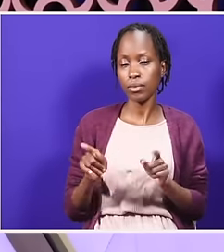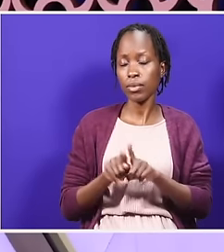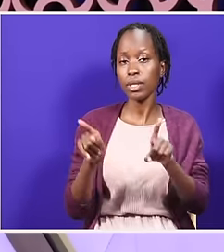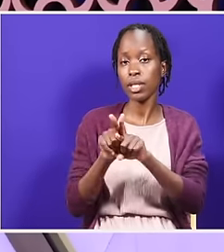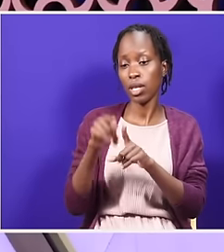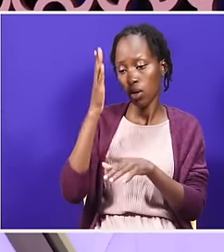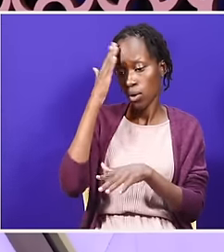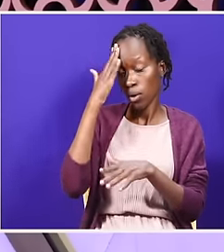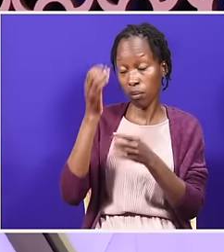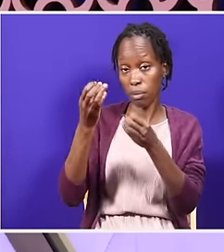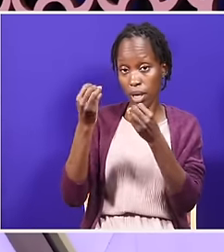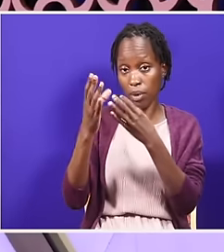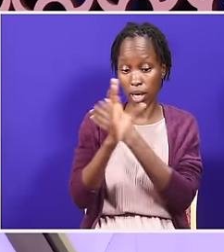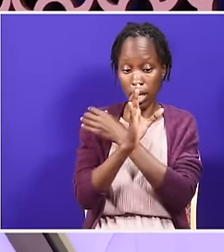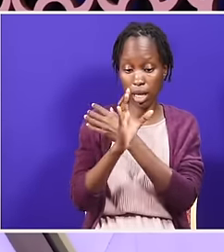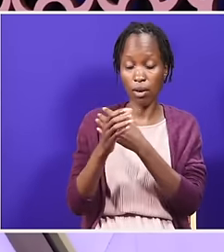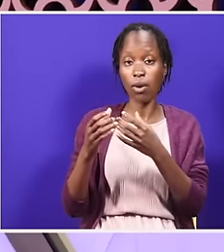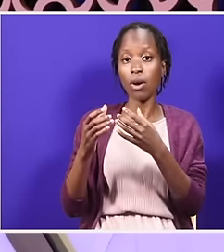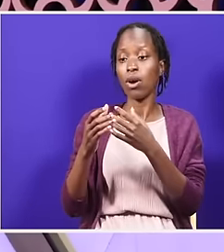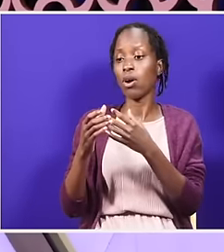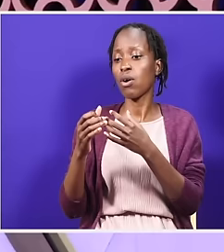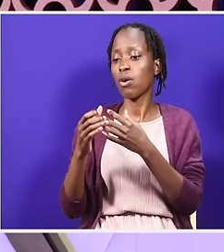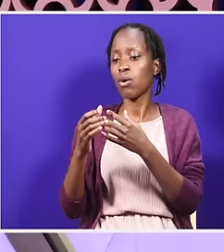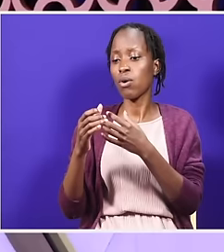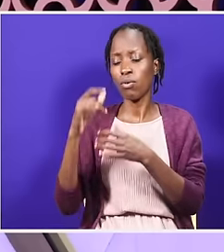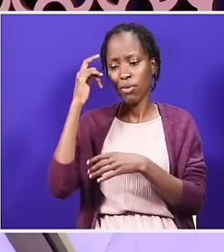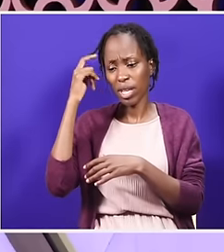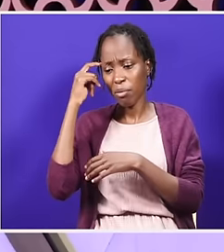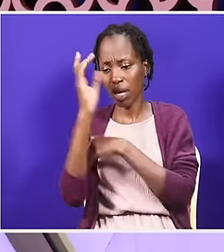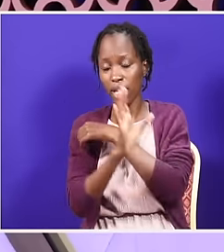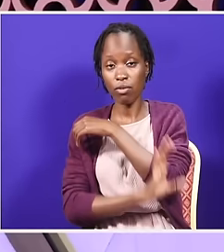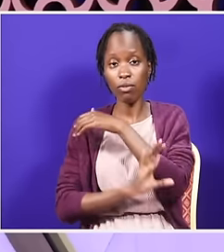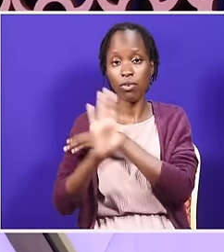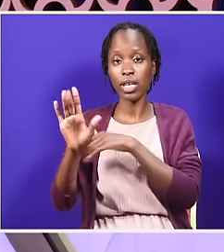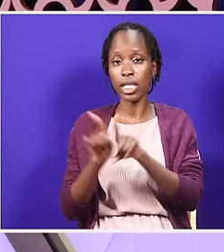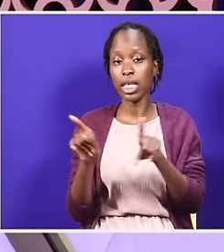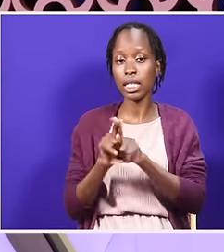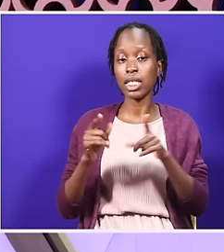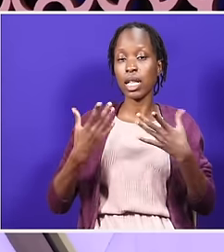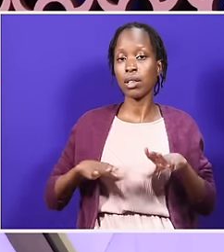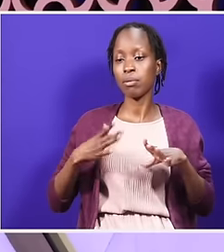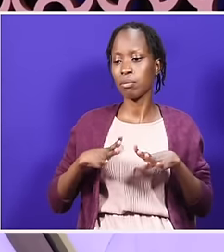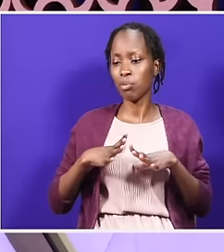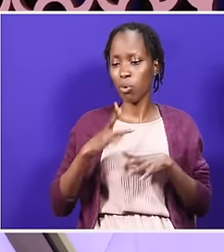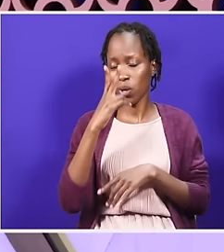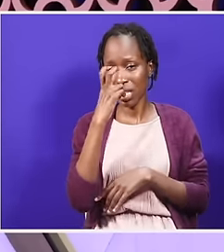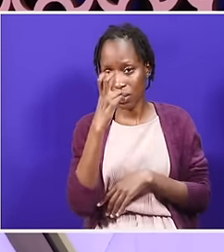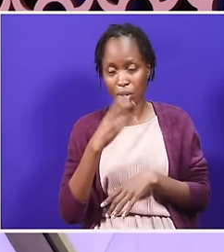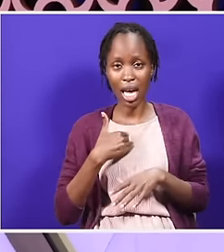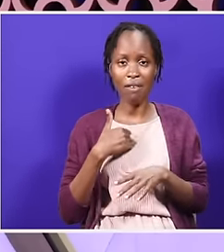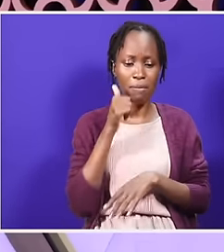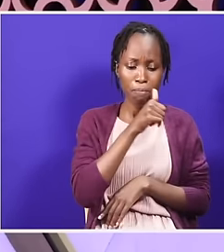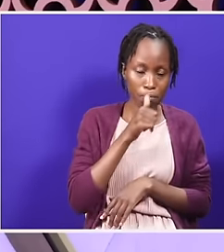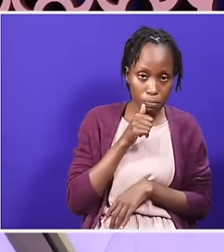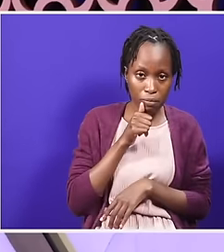a lot of the communist mindset is still there. Uh-huh. This people, generally speaking, are suspicious, they're